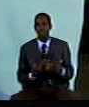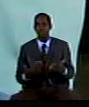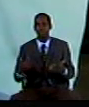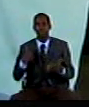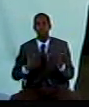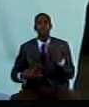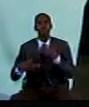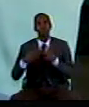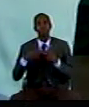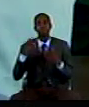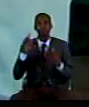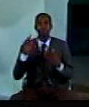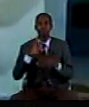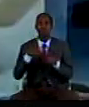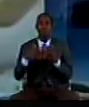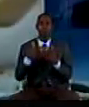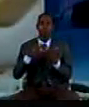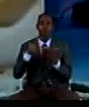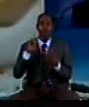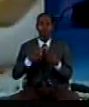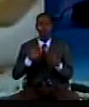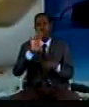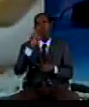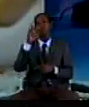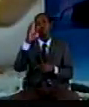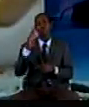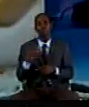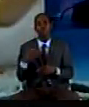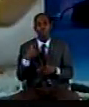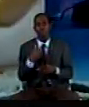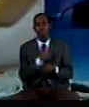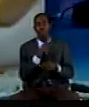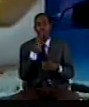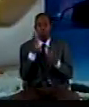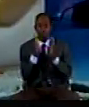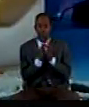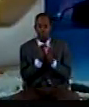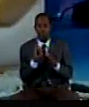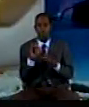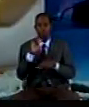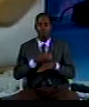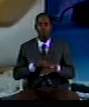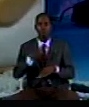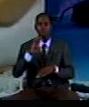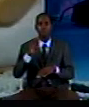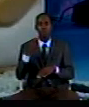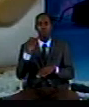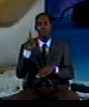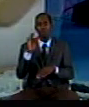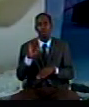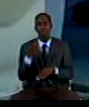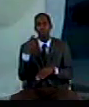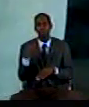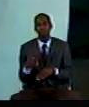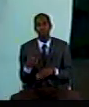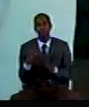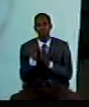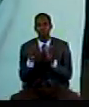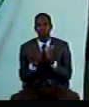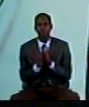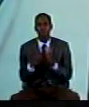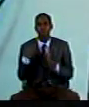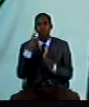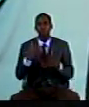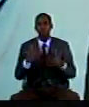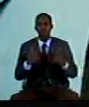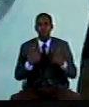unto your God. And we are praying on behalf of the governor of Taraba State, who has been the advocate of peace in